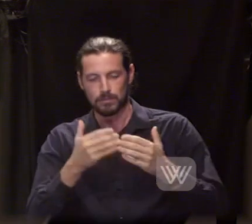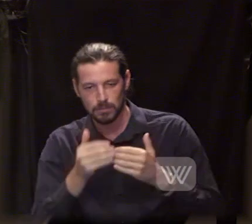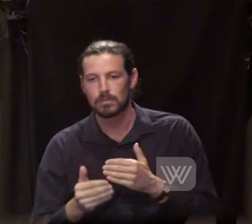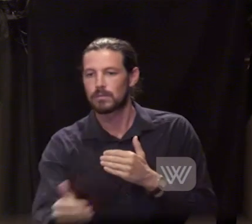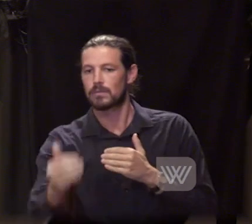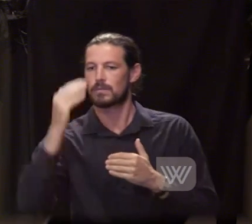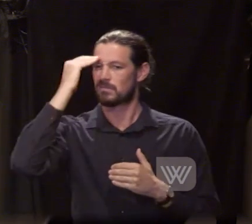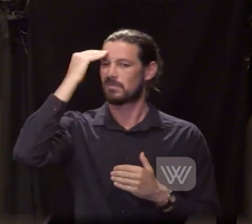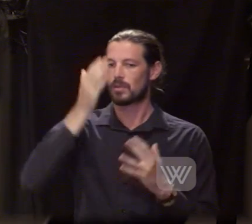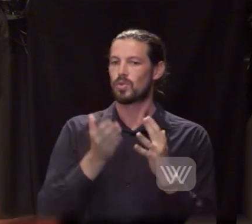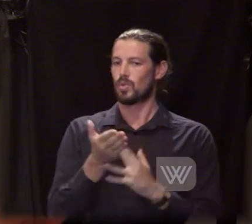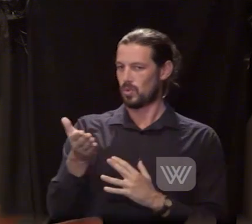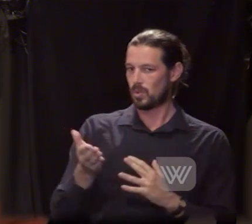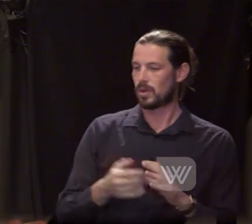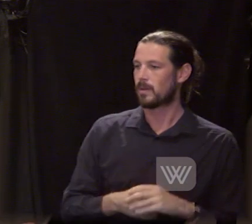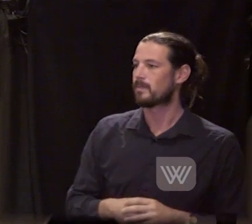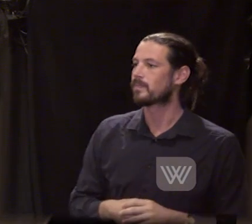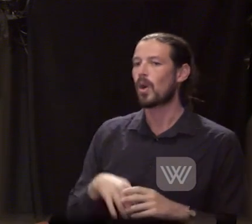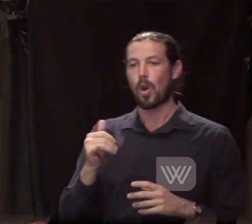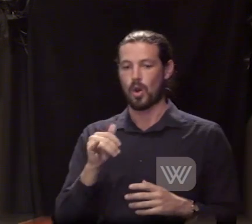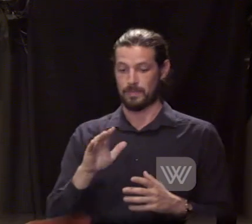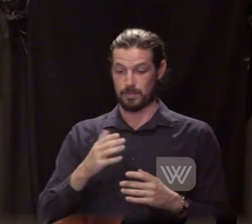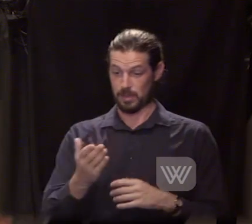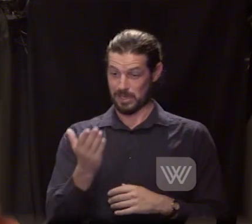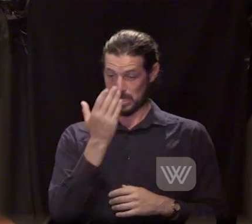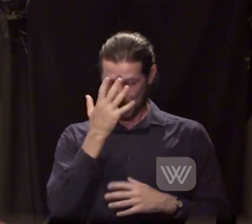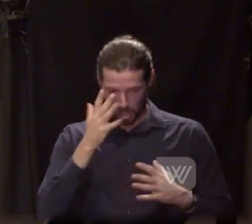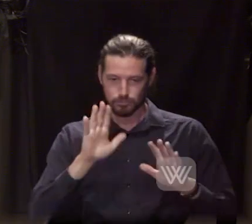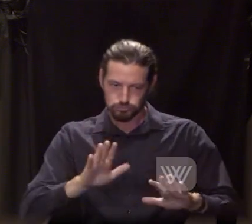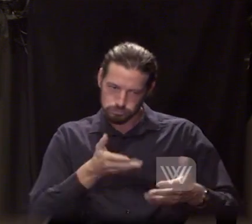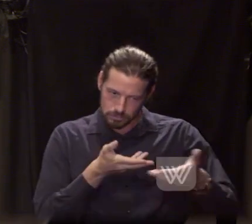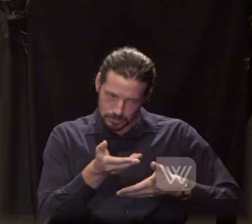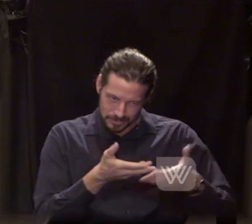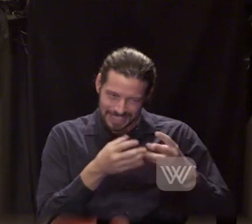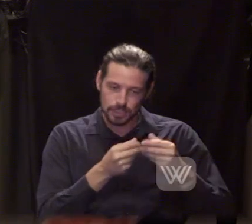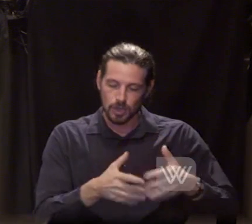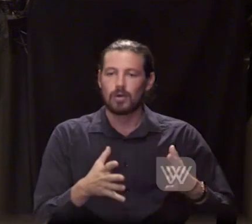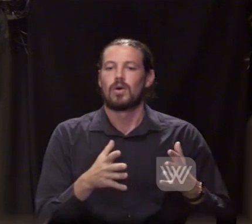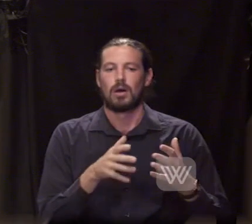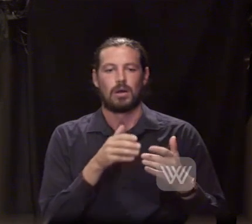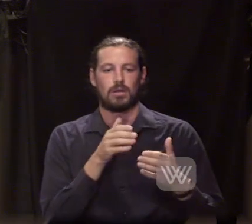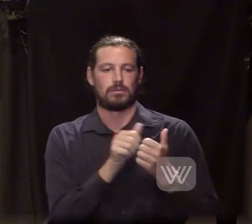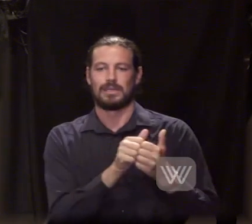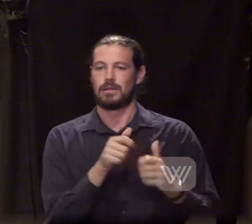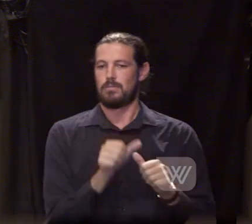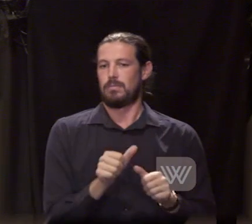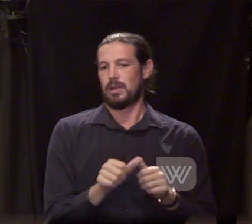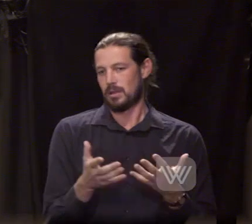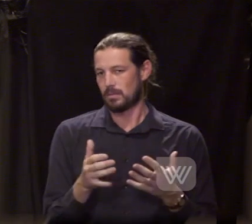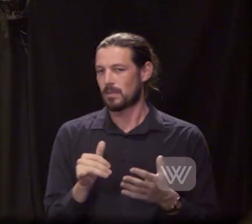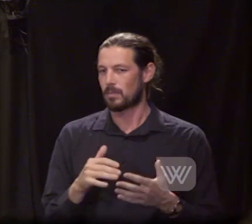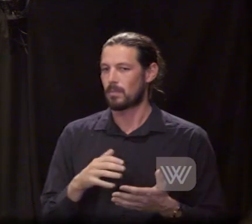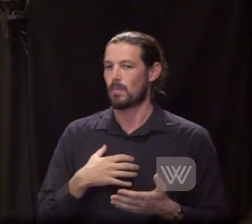prevent, the giant thing from happening and have some discussions along the way that allow you to work better together. Maybe that's a better approach towards going to